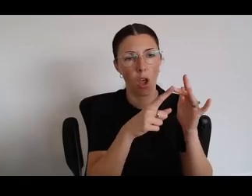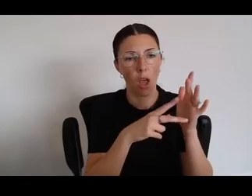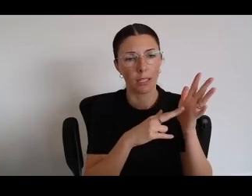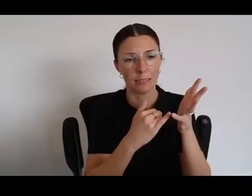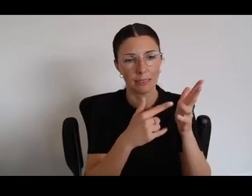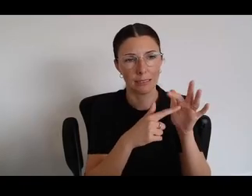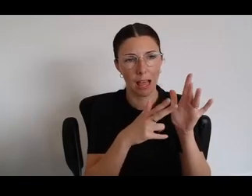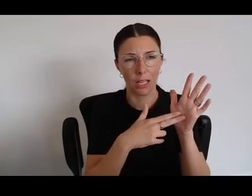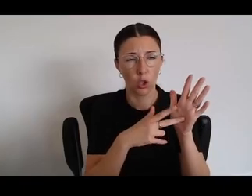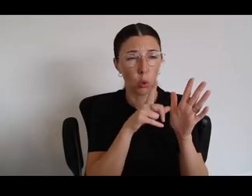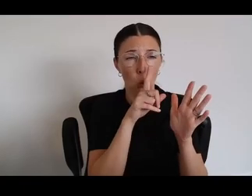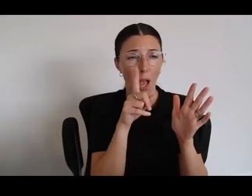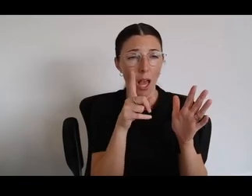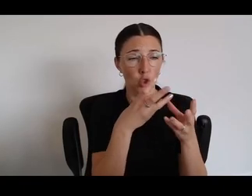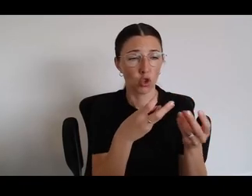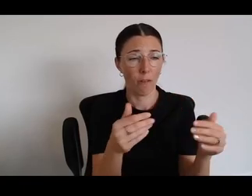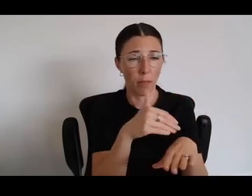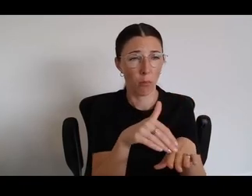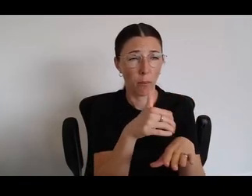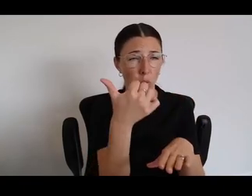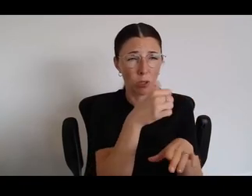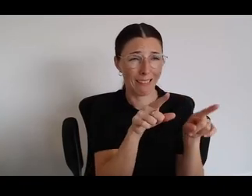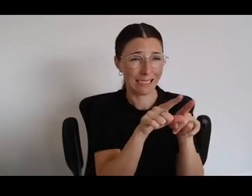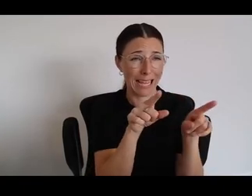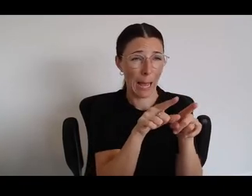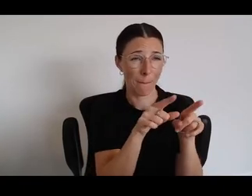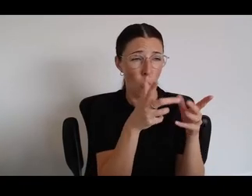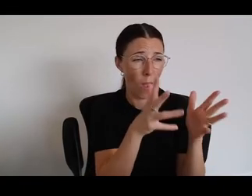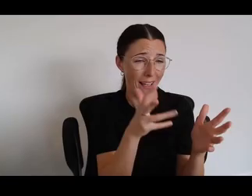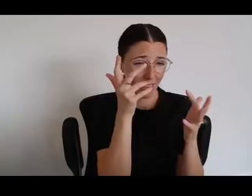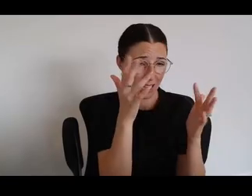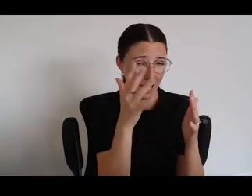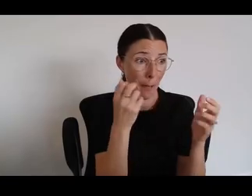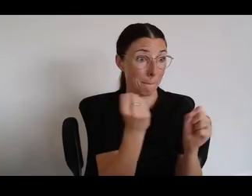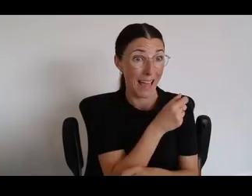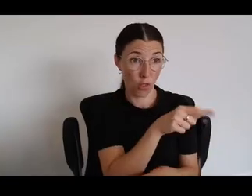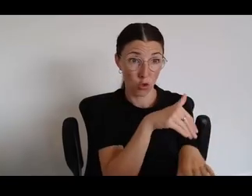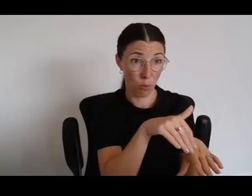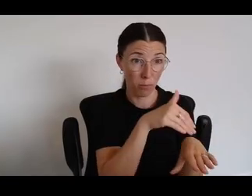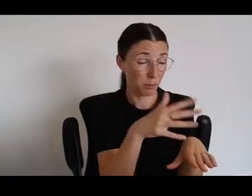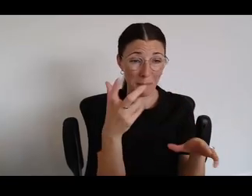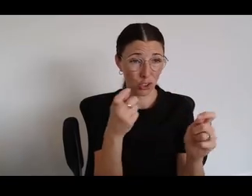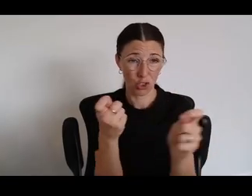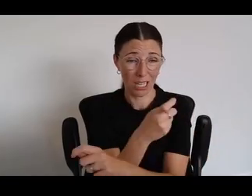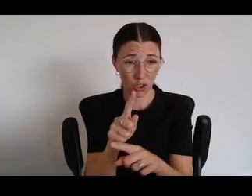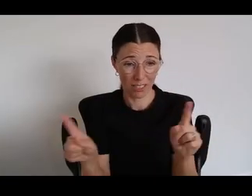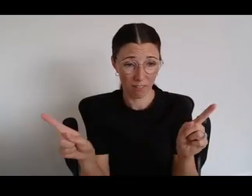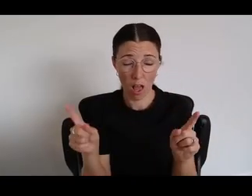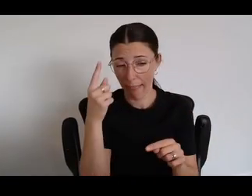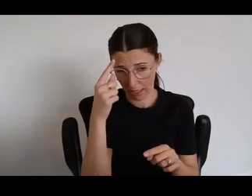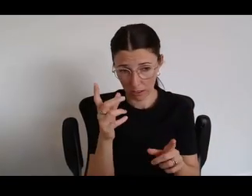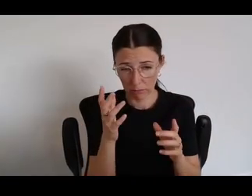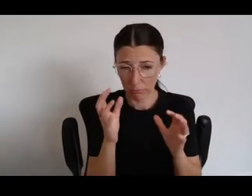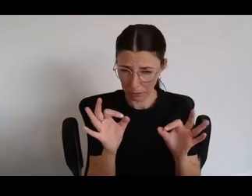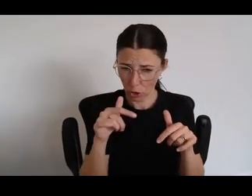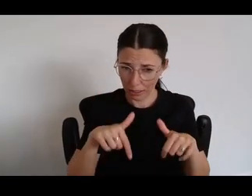logic or same way of thinking that created them. And here in education, I think this is very much true here, especially in this country, that we know exactly